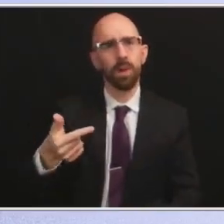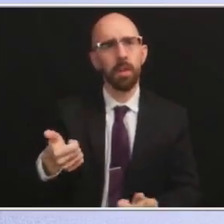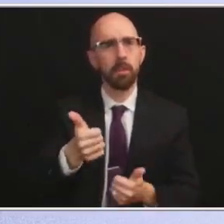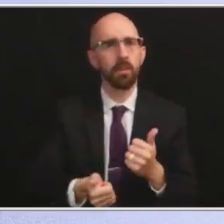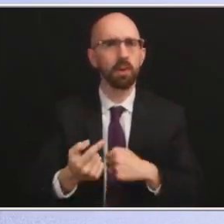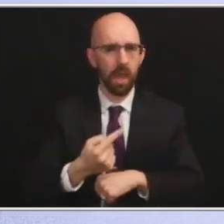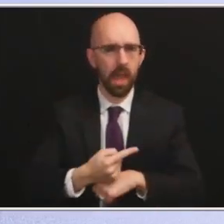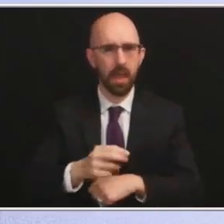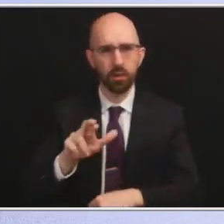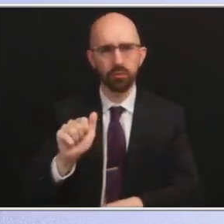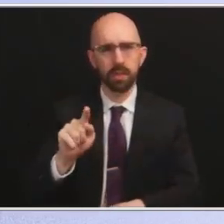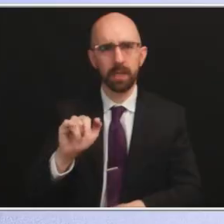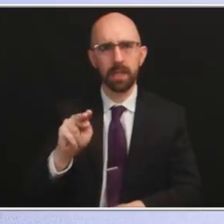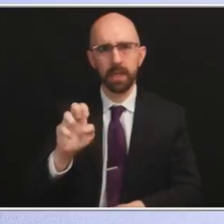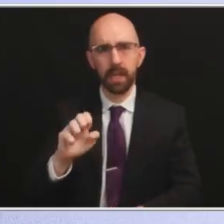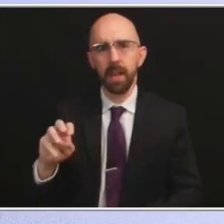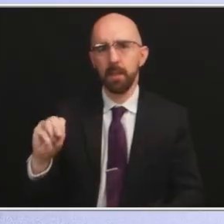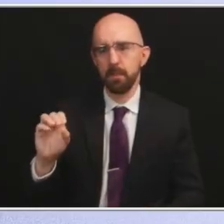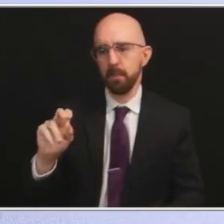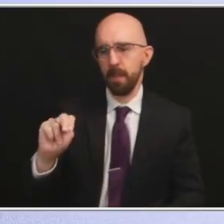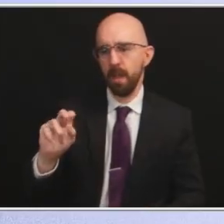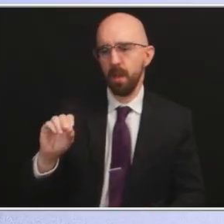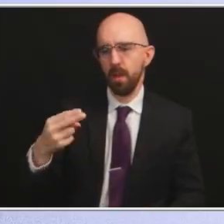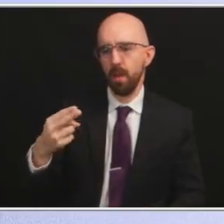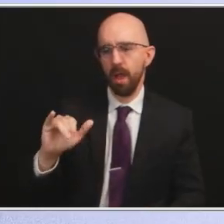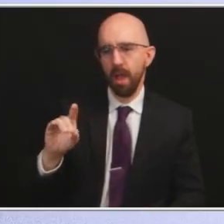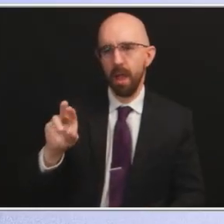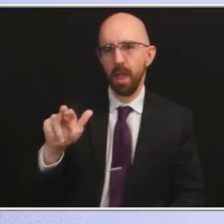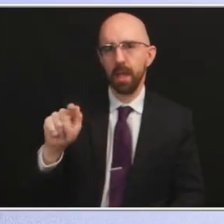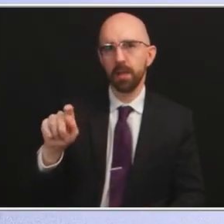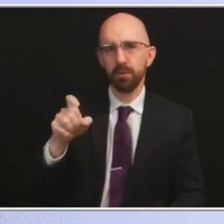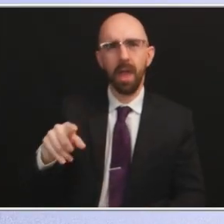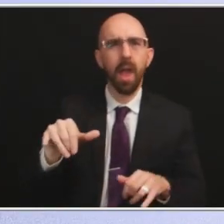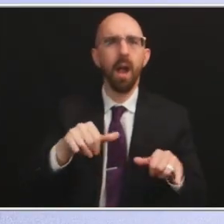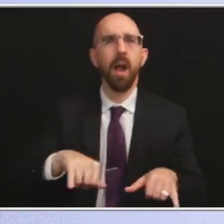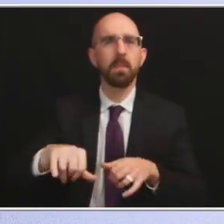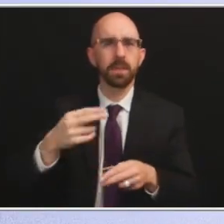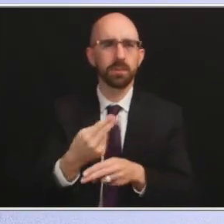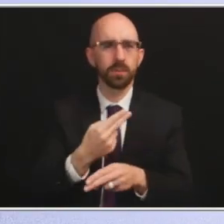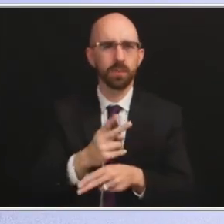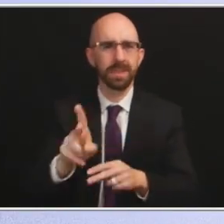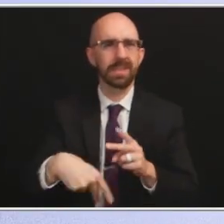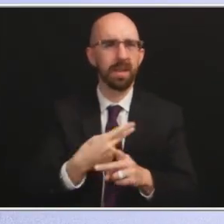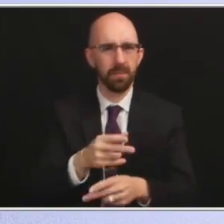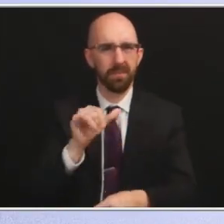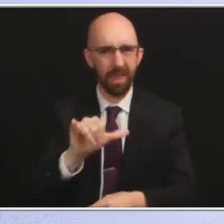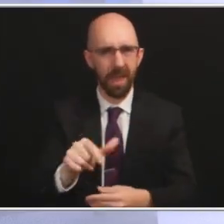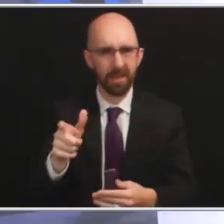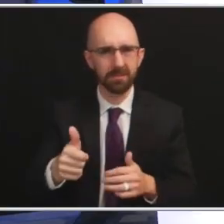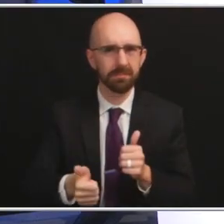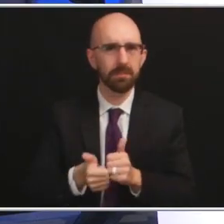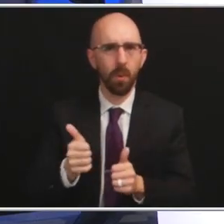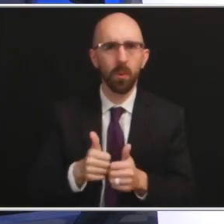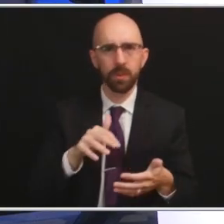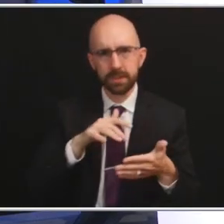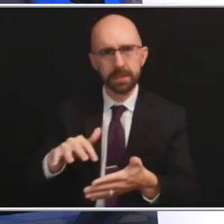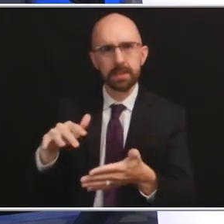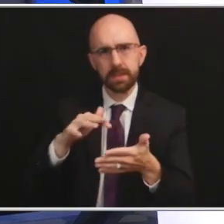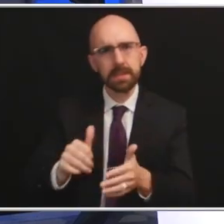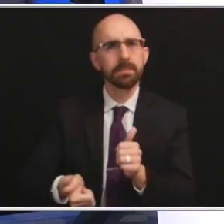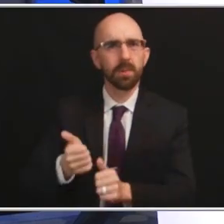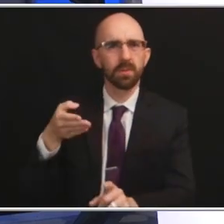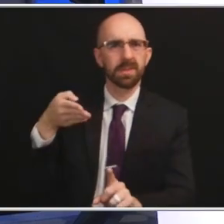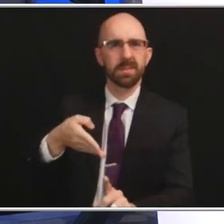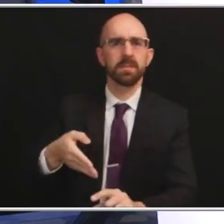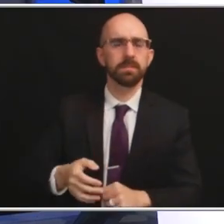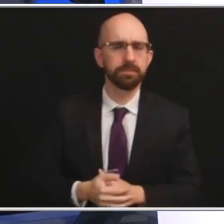creatine monohydrate, which is the most commonly used form of it, and it's the one that's the most studied. Okay. So there's